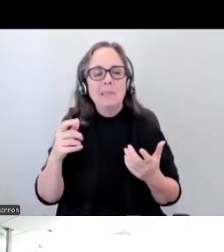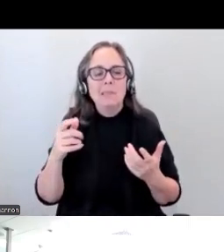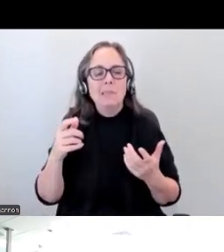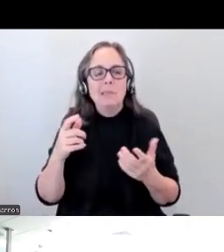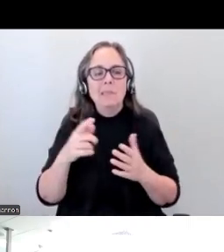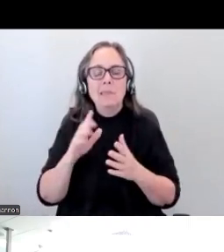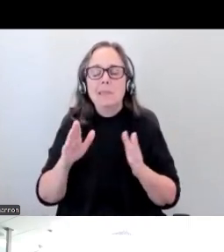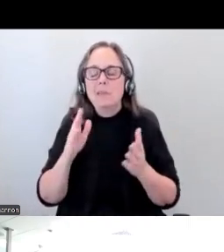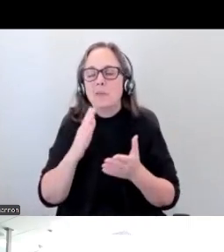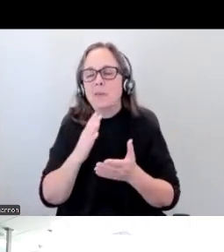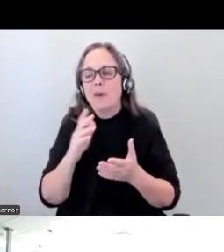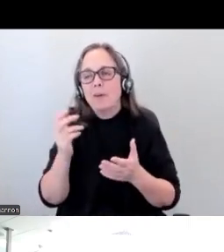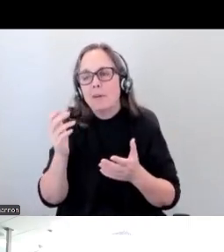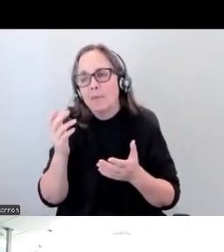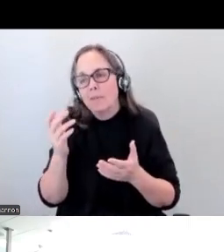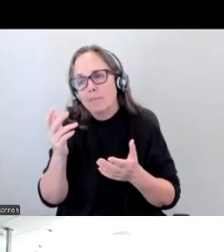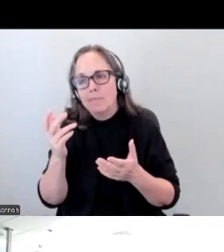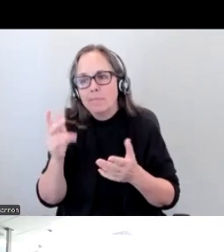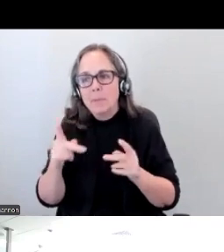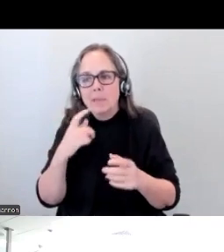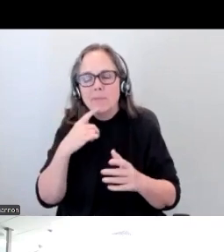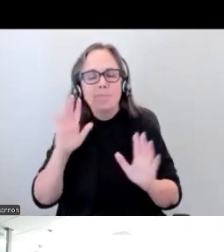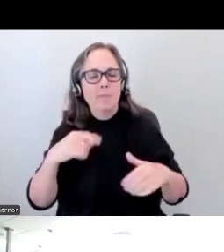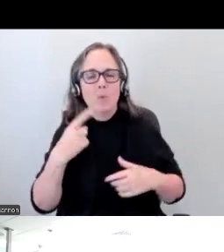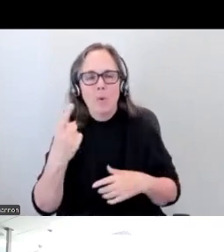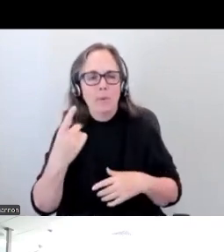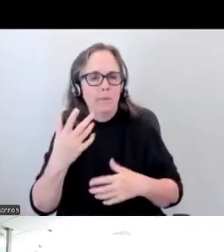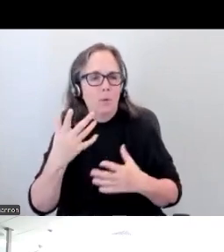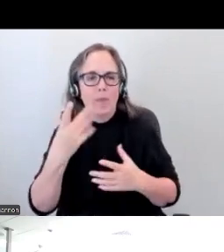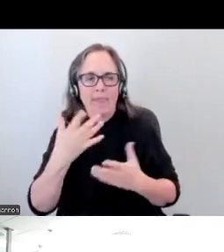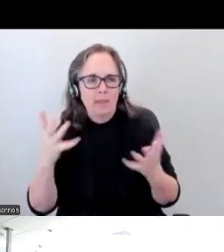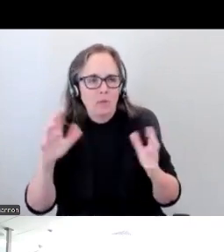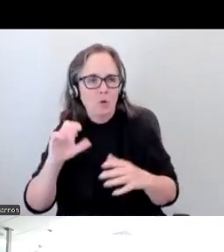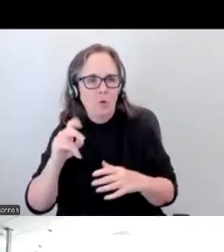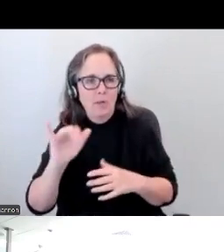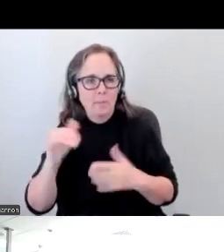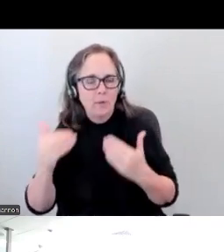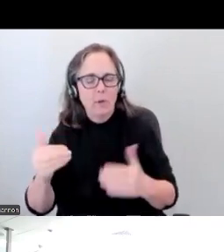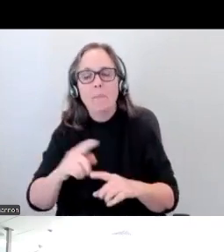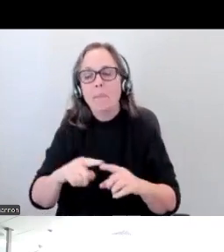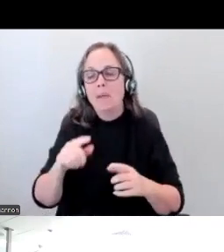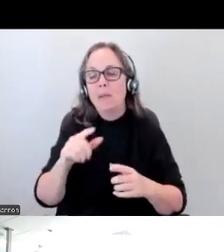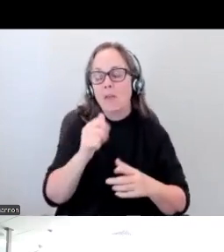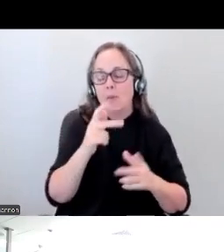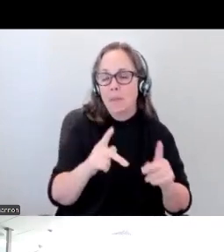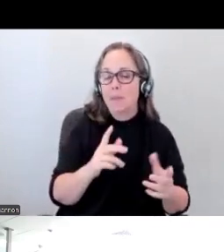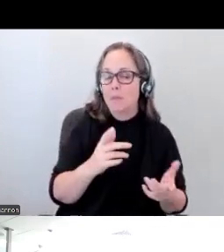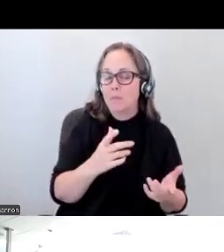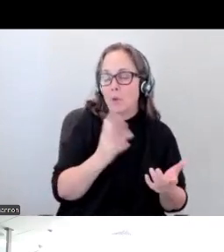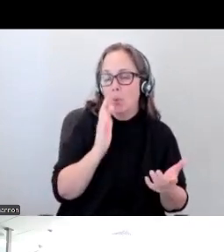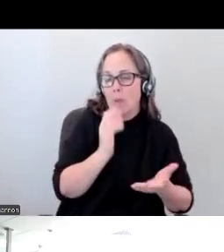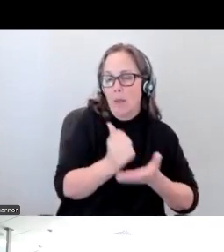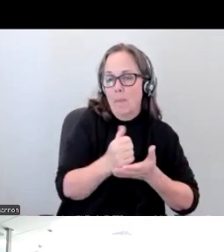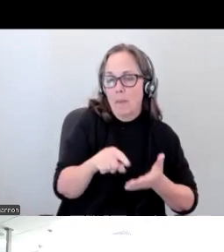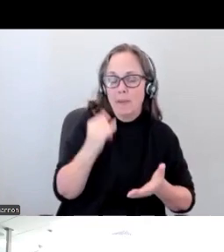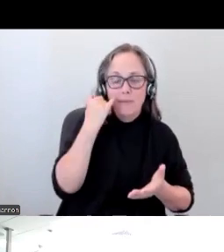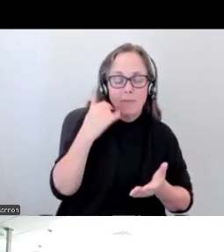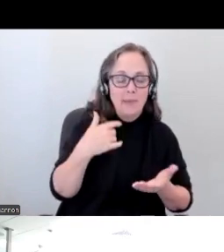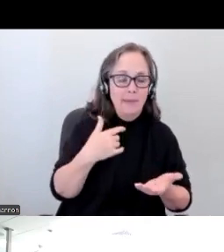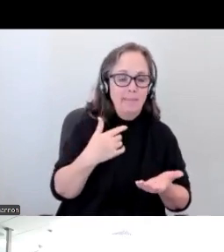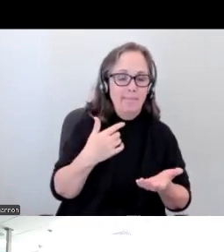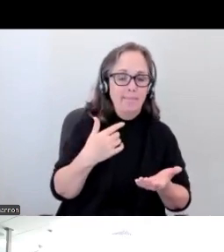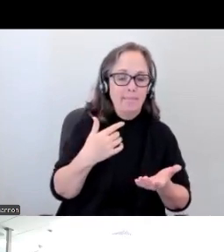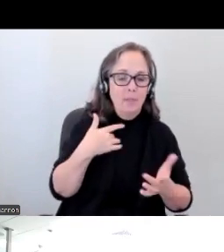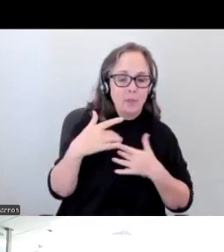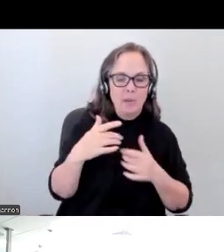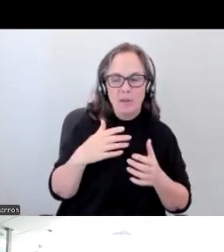do a colonoscopy over with." But for some patients, it's a really helpful test if they have concerns about bowel prepping or